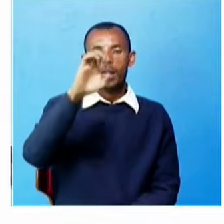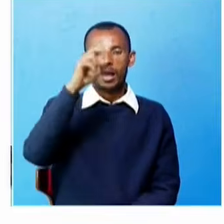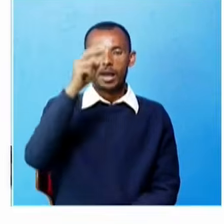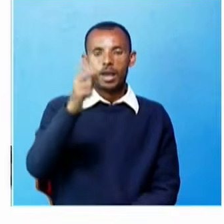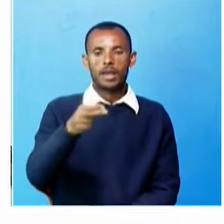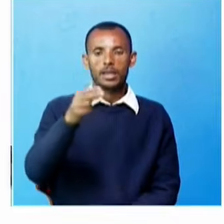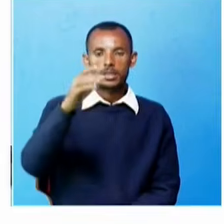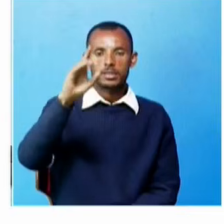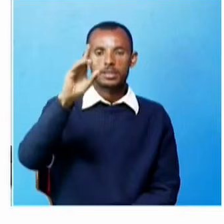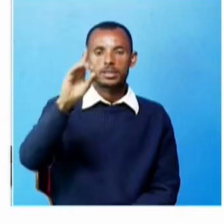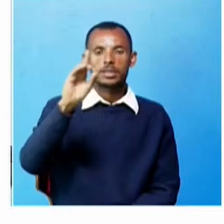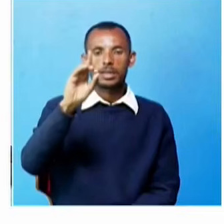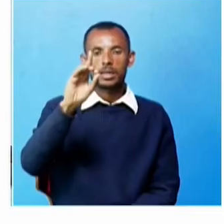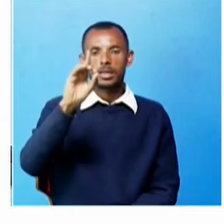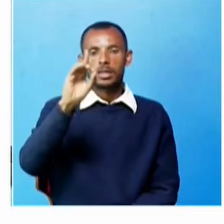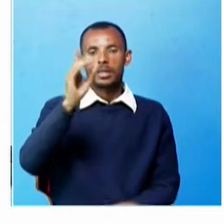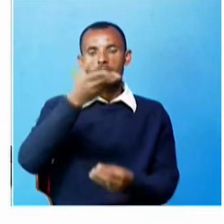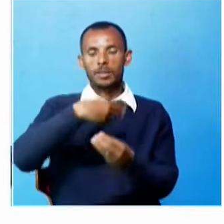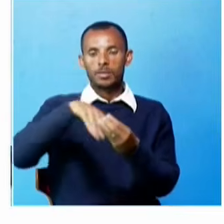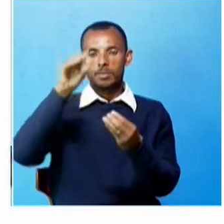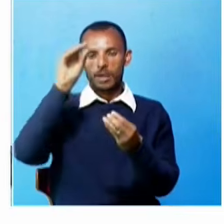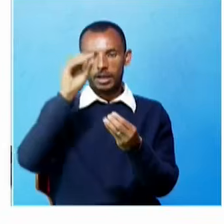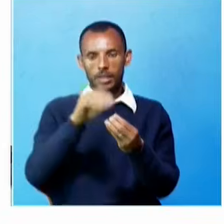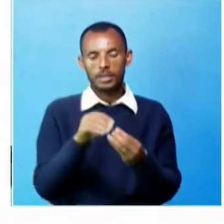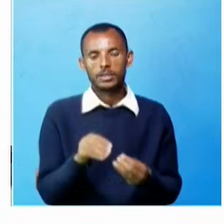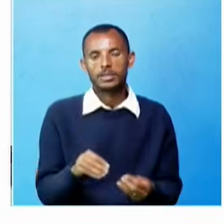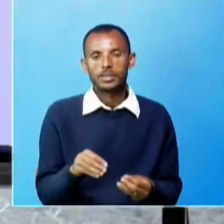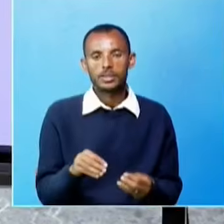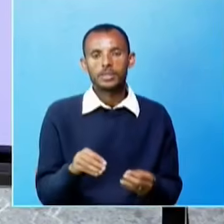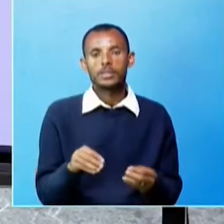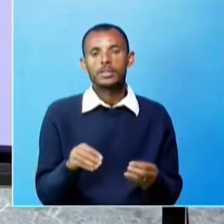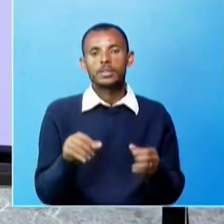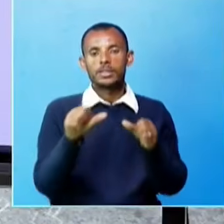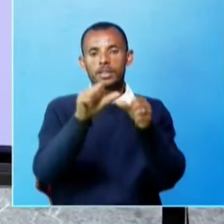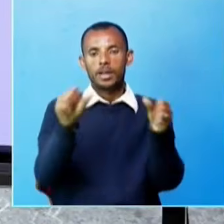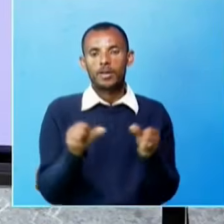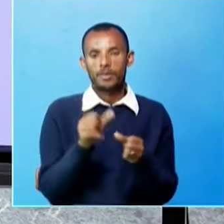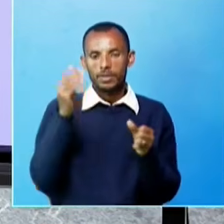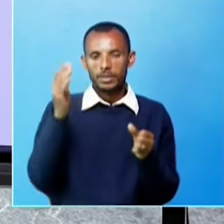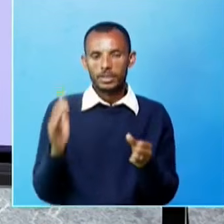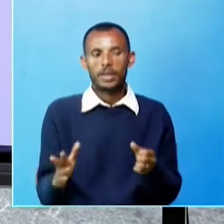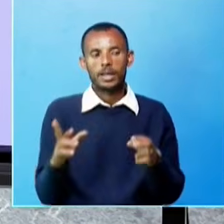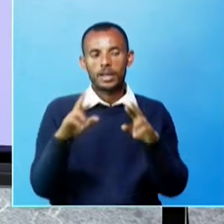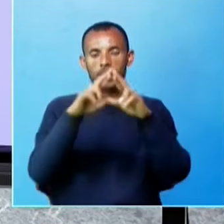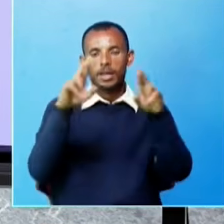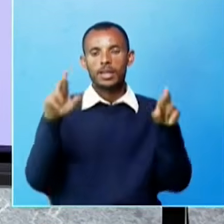AEHD plus the area of the side rectangle,